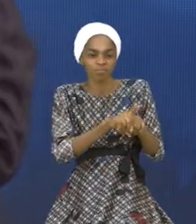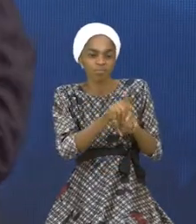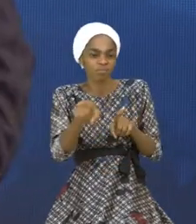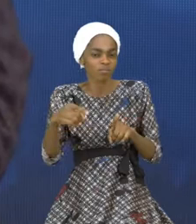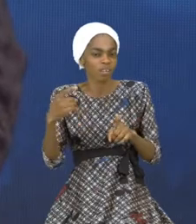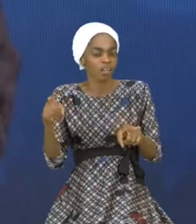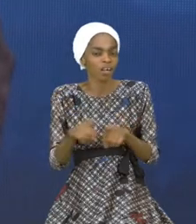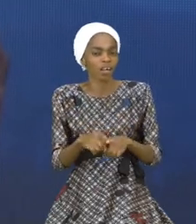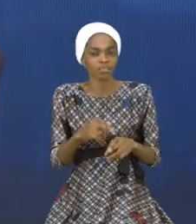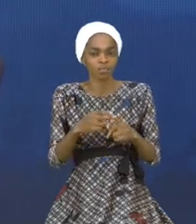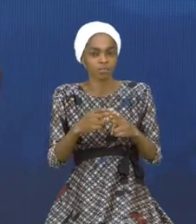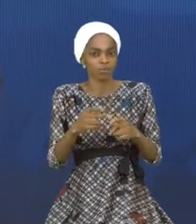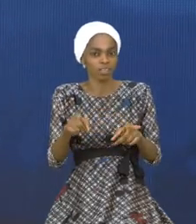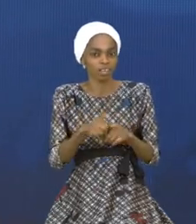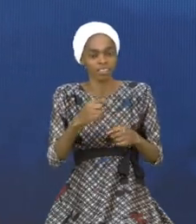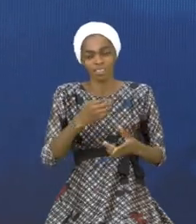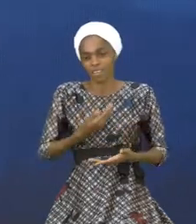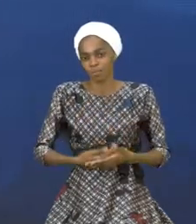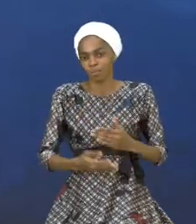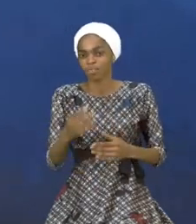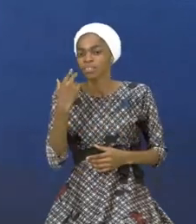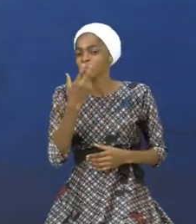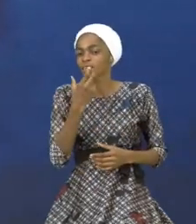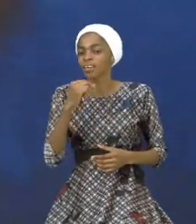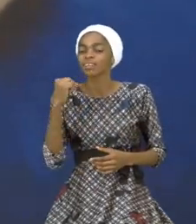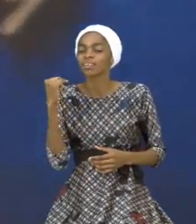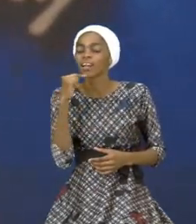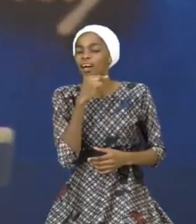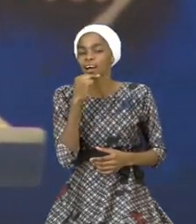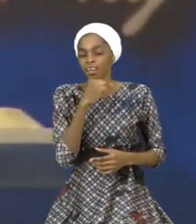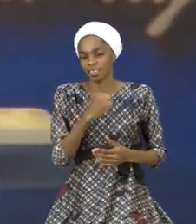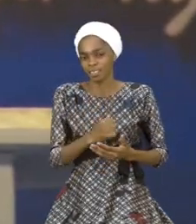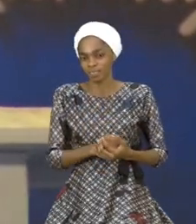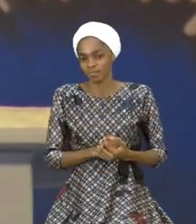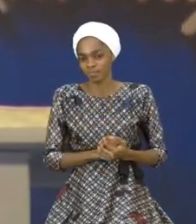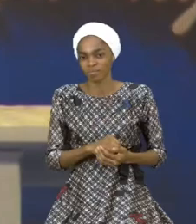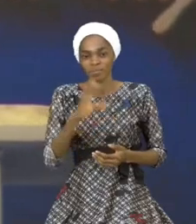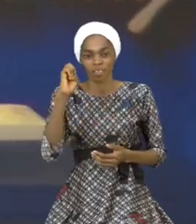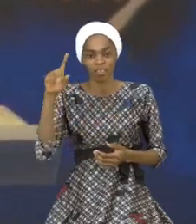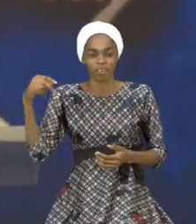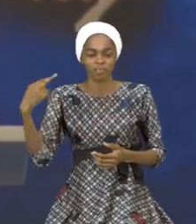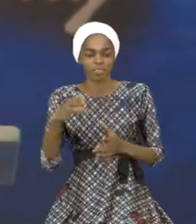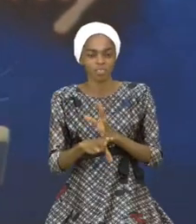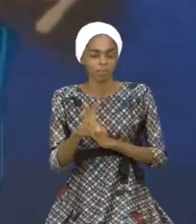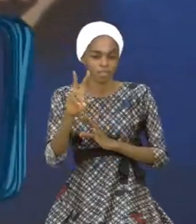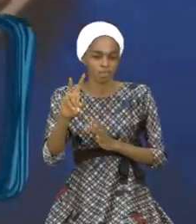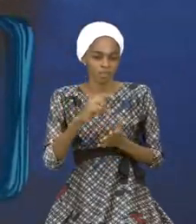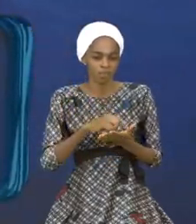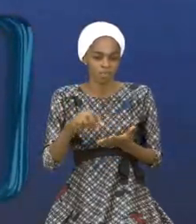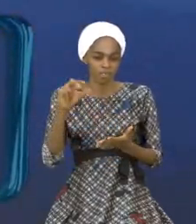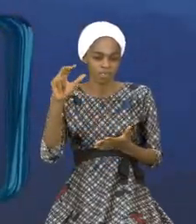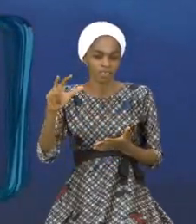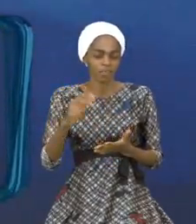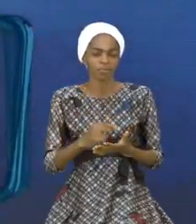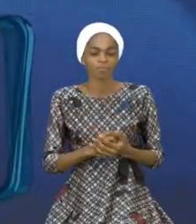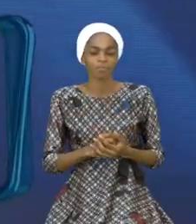born, speaking lies. In Ephesians chapter 2, reading from verse 3.